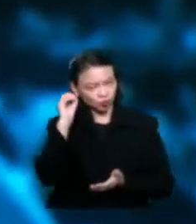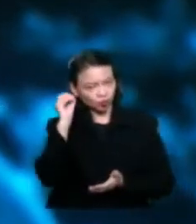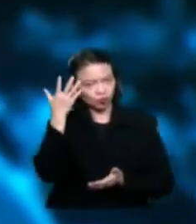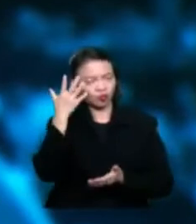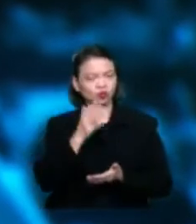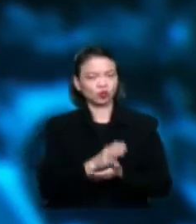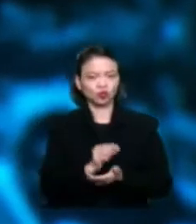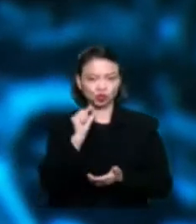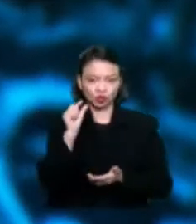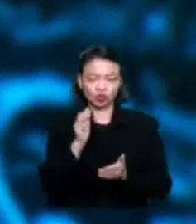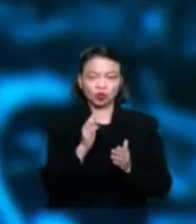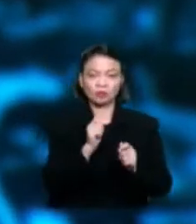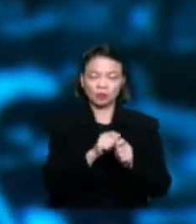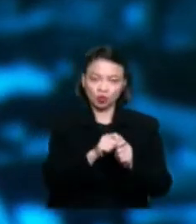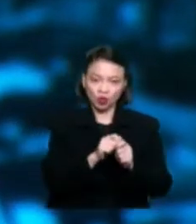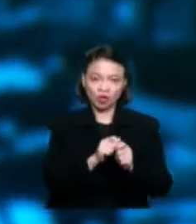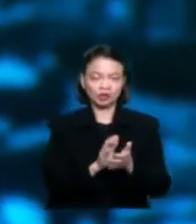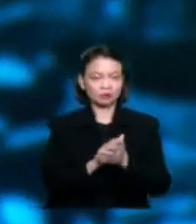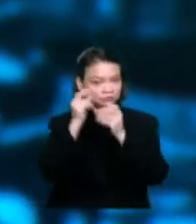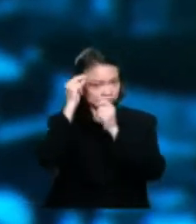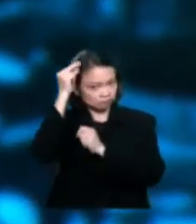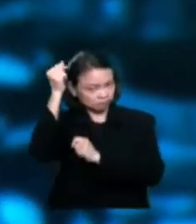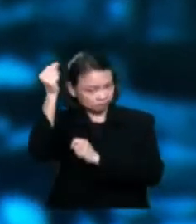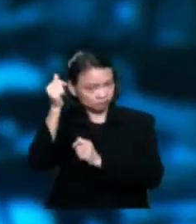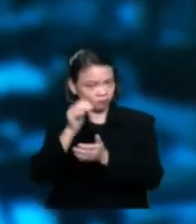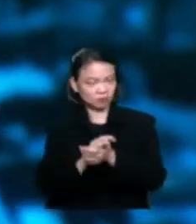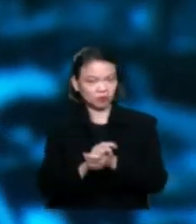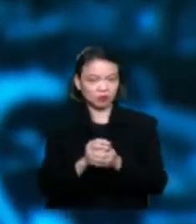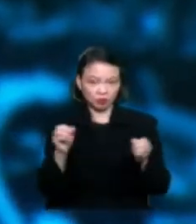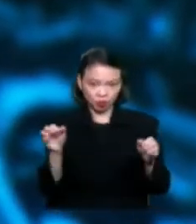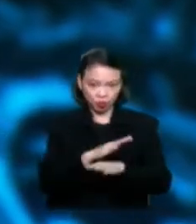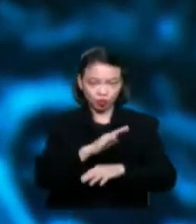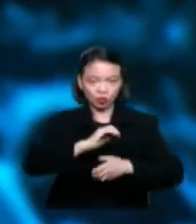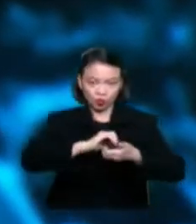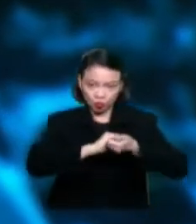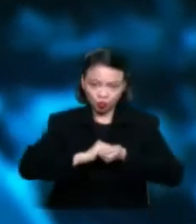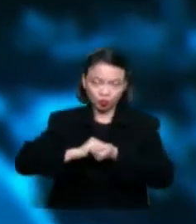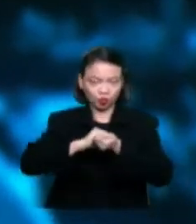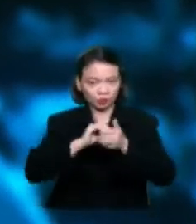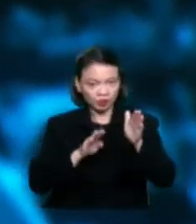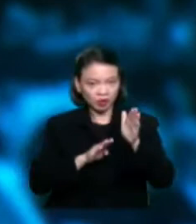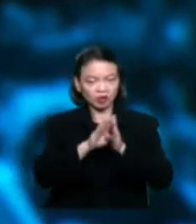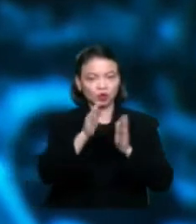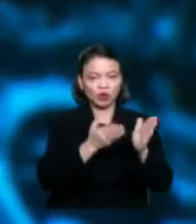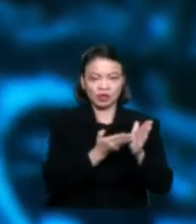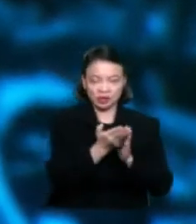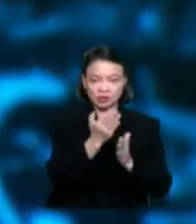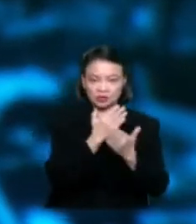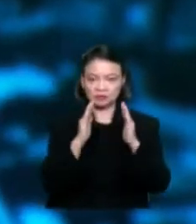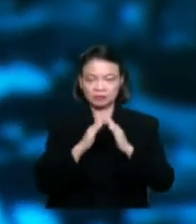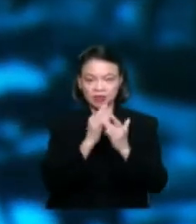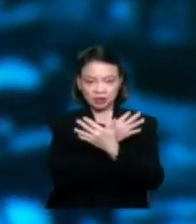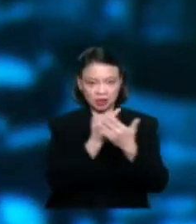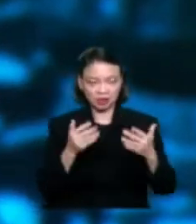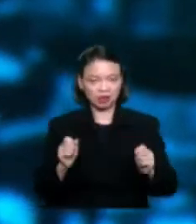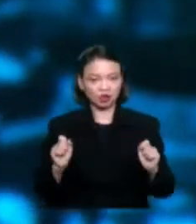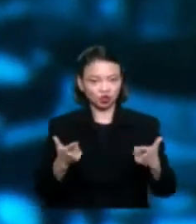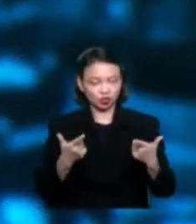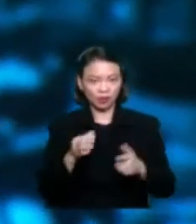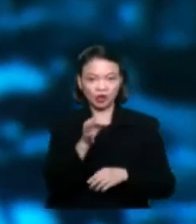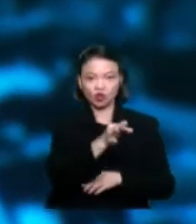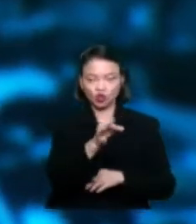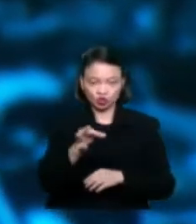that aim to improve the quality of settlements and citizen life, including access and equity to